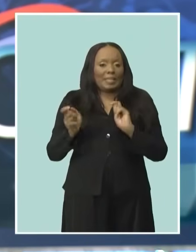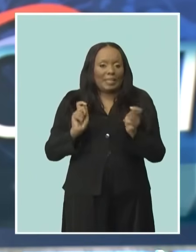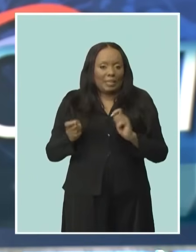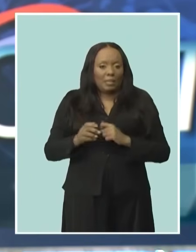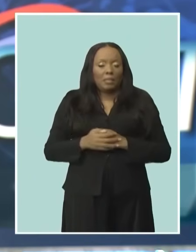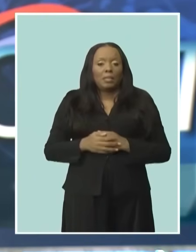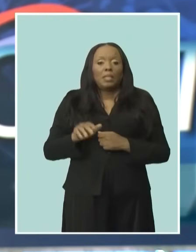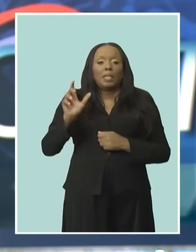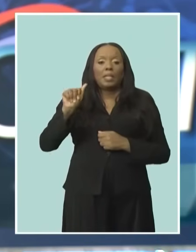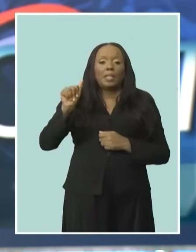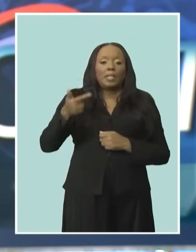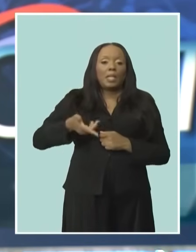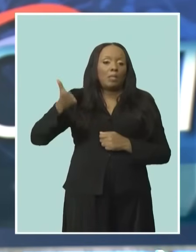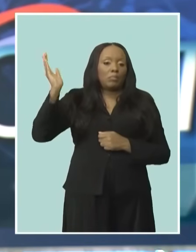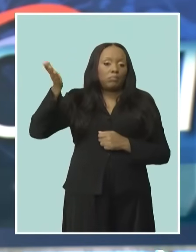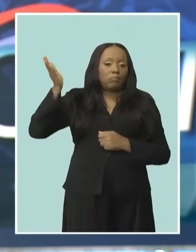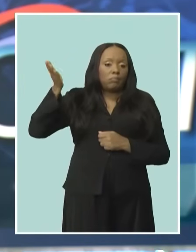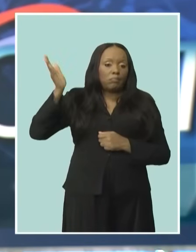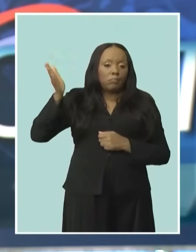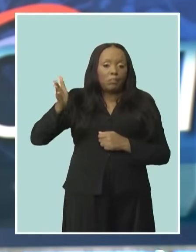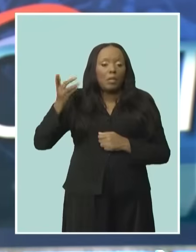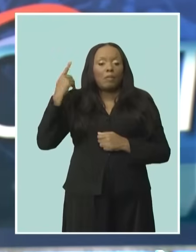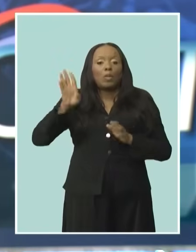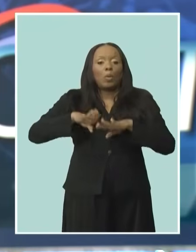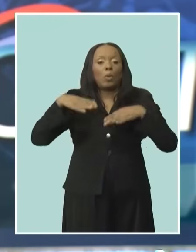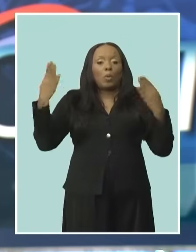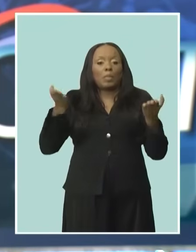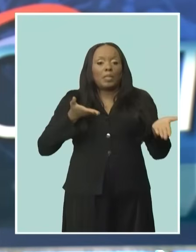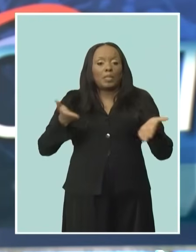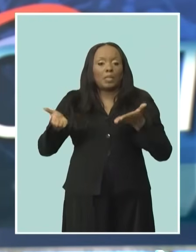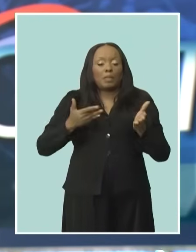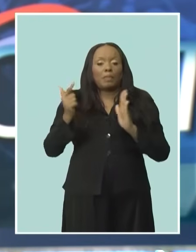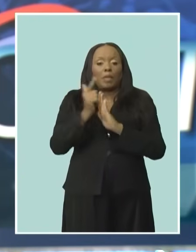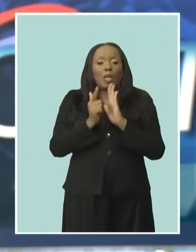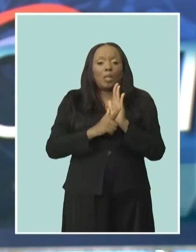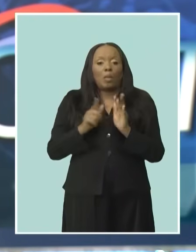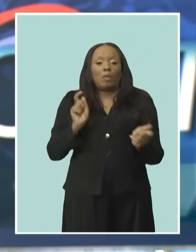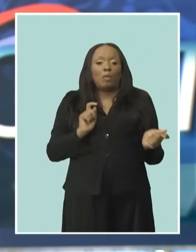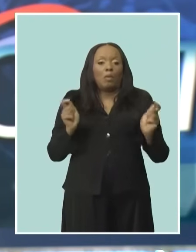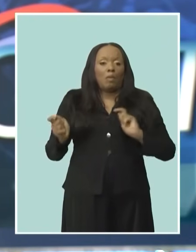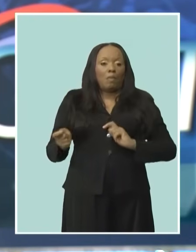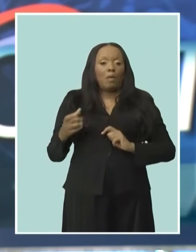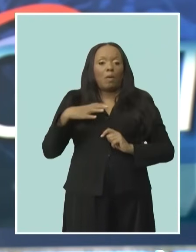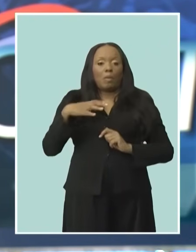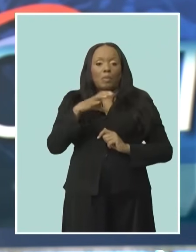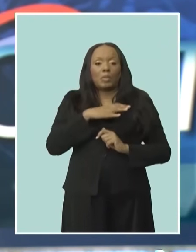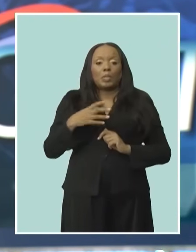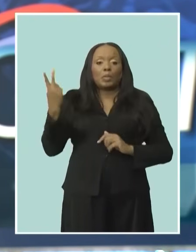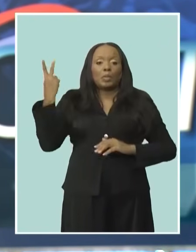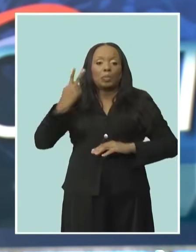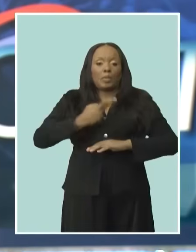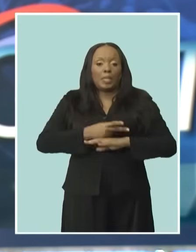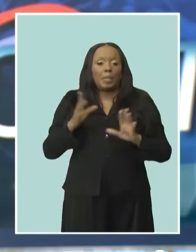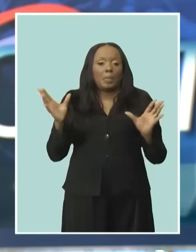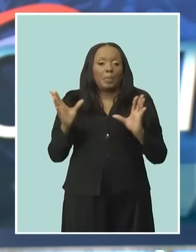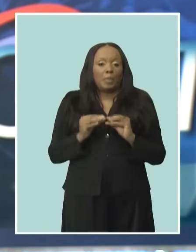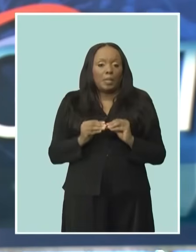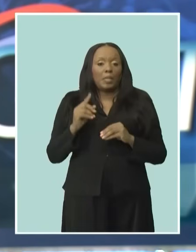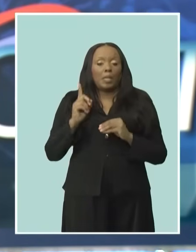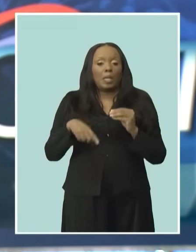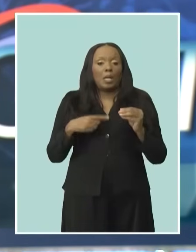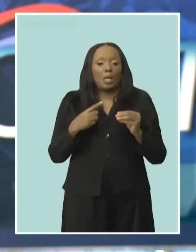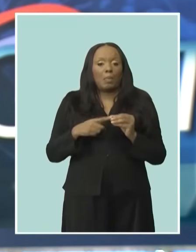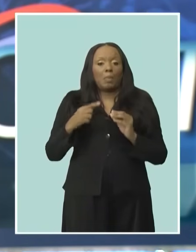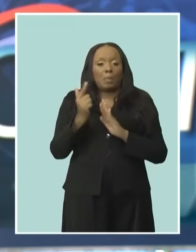position clear on the issue while addressing the opening ceremony of the Law Reform Commission's two-day symposium on the draft